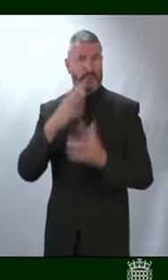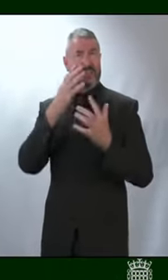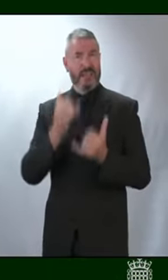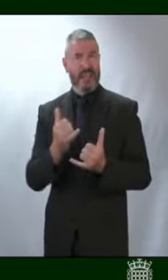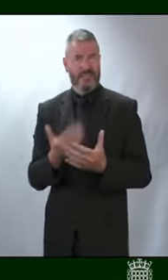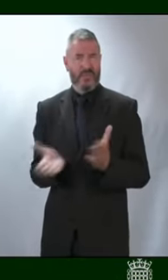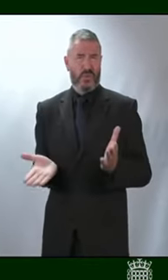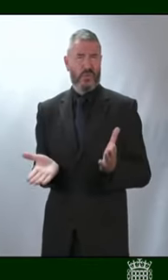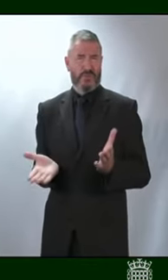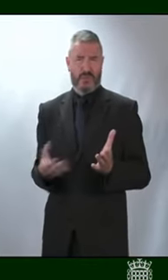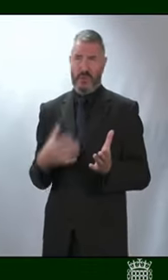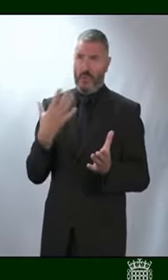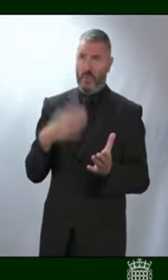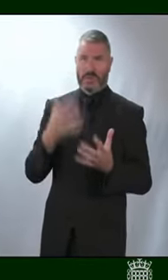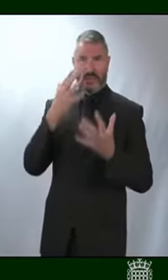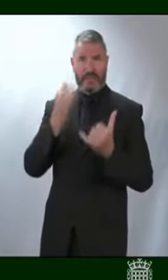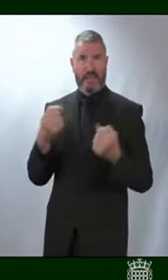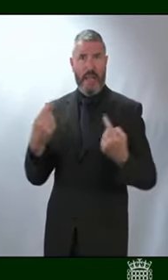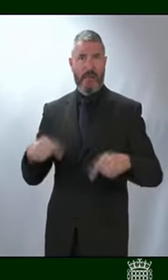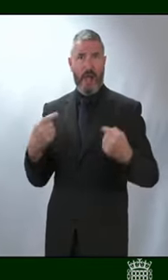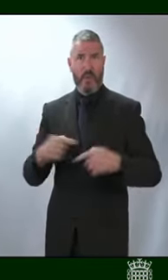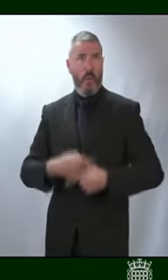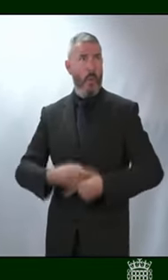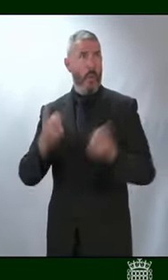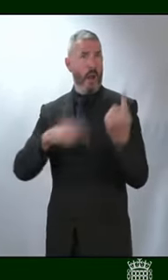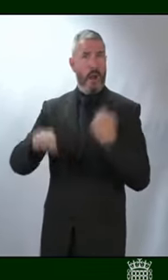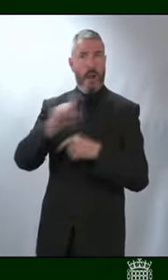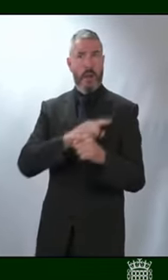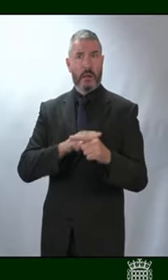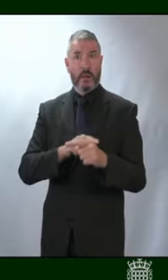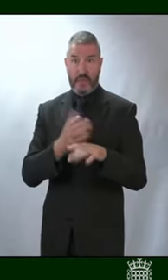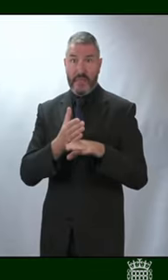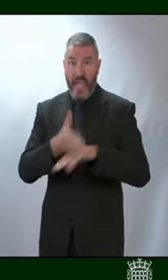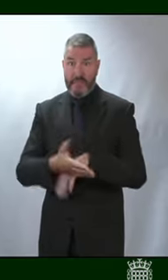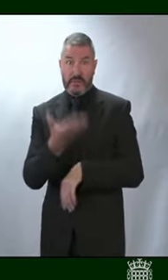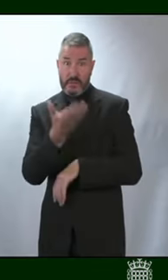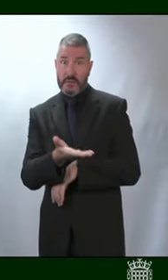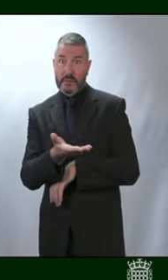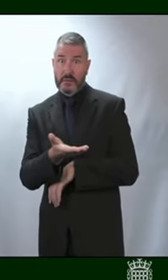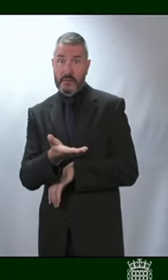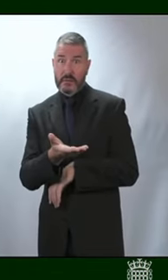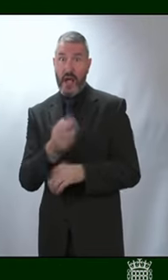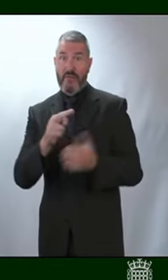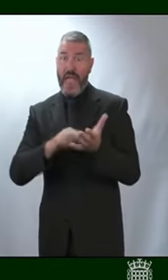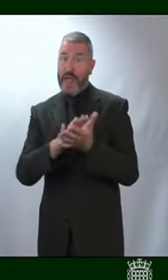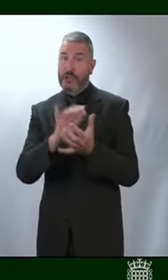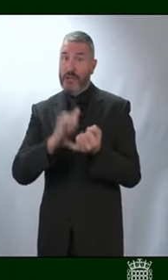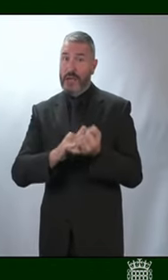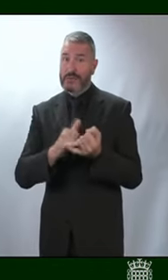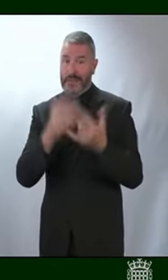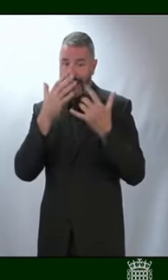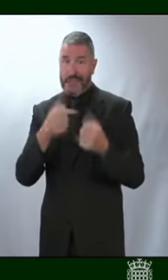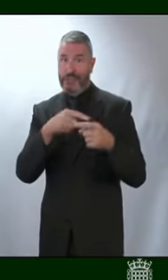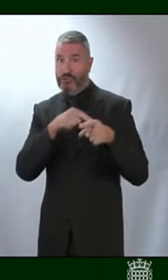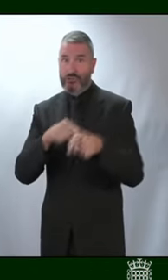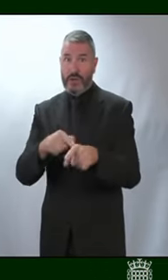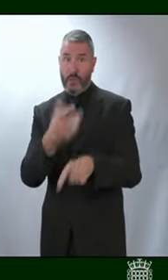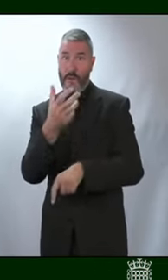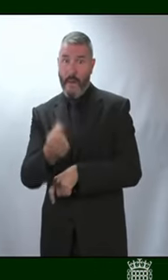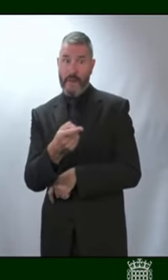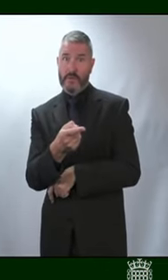have much more testing instantly, and it is thanks to the efforts of NHS Test and Trace that we are